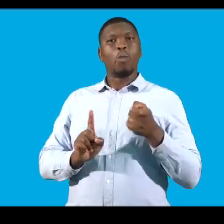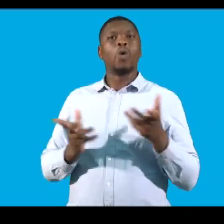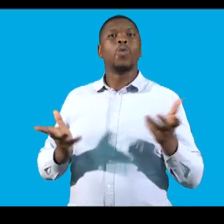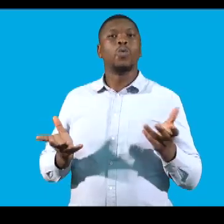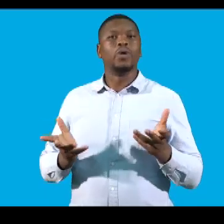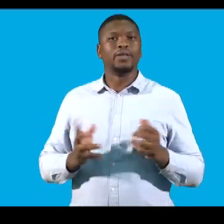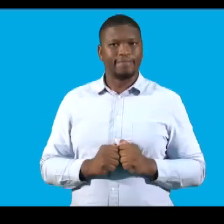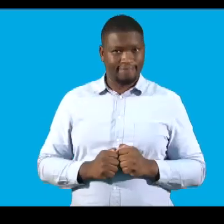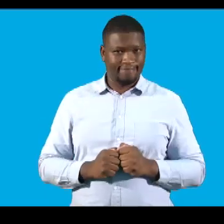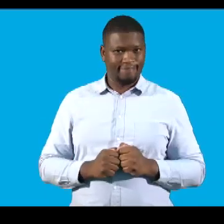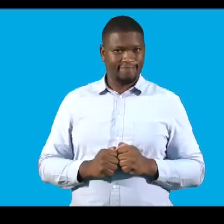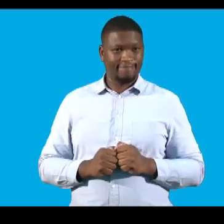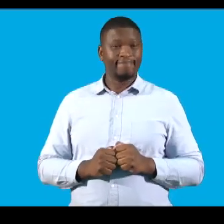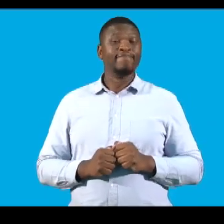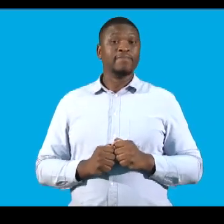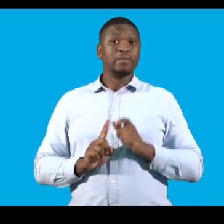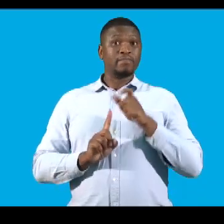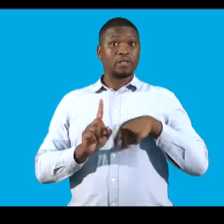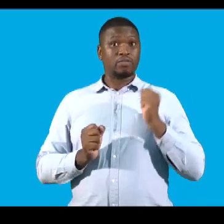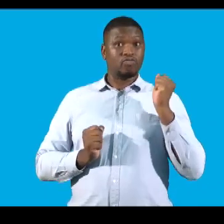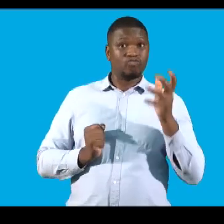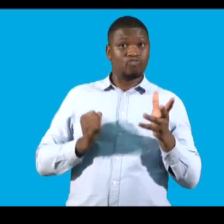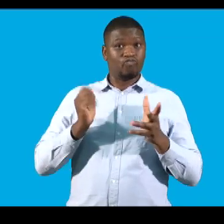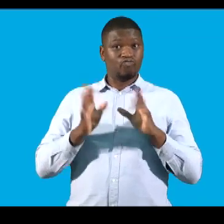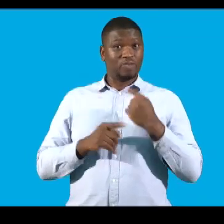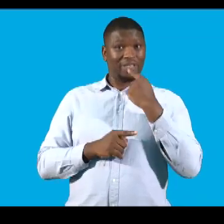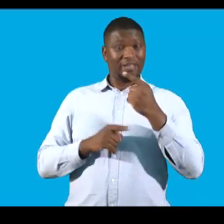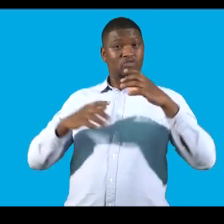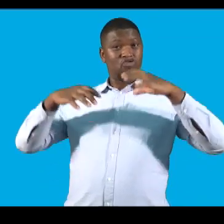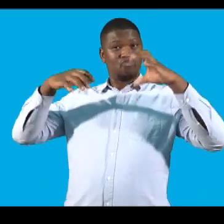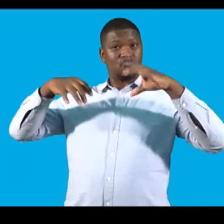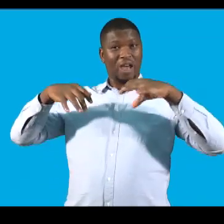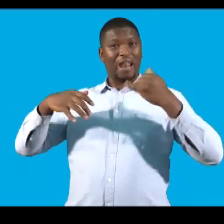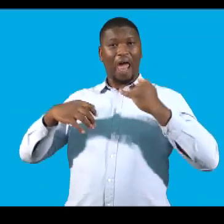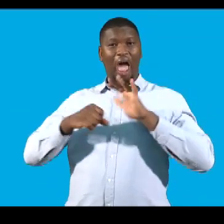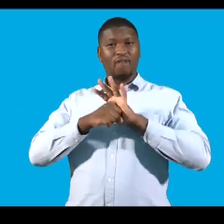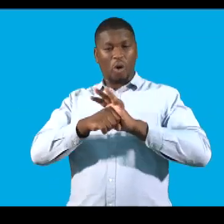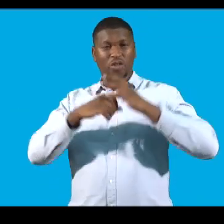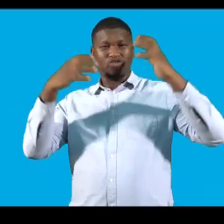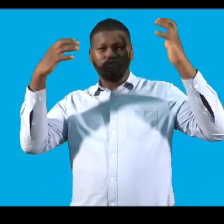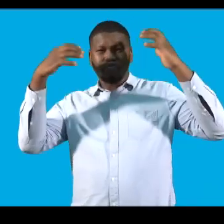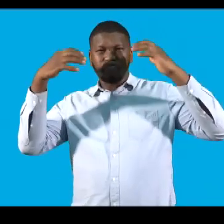The impression aspect. The speaker conveys a sense that the rain is oppressive.